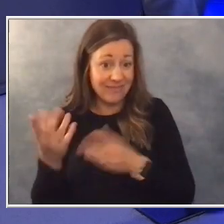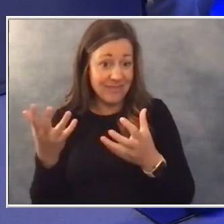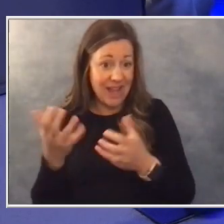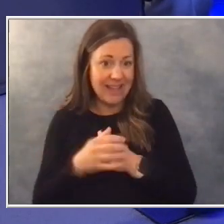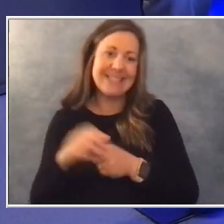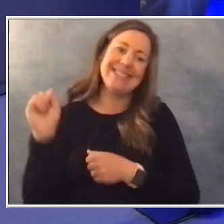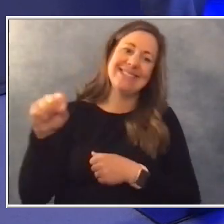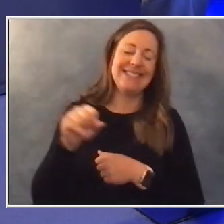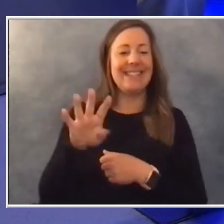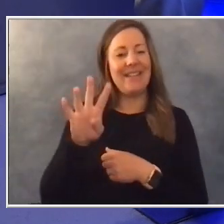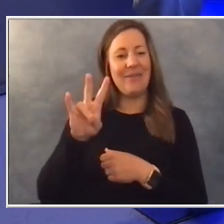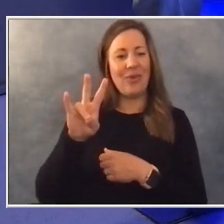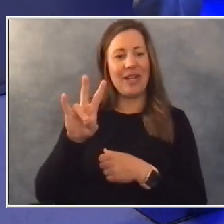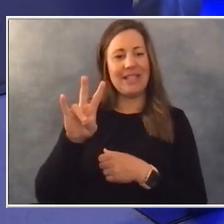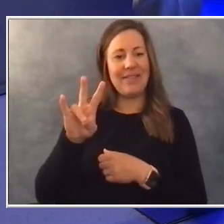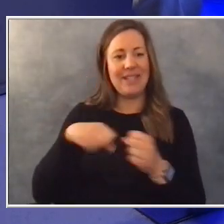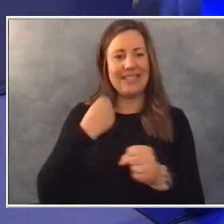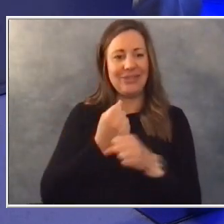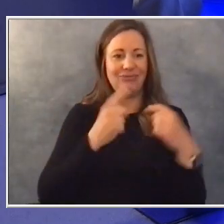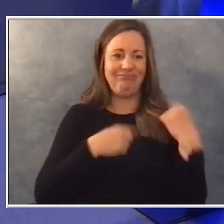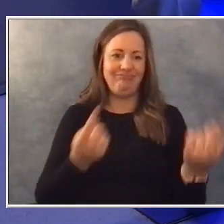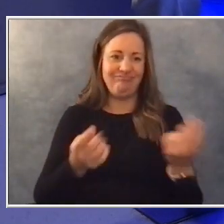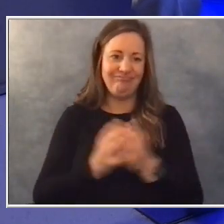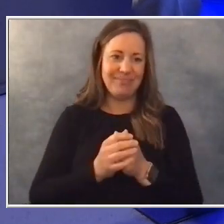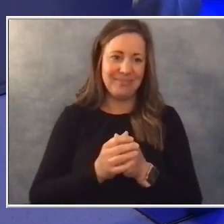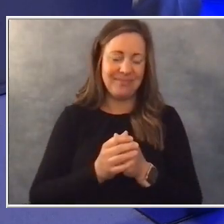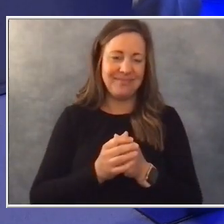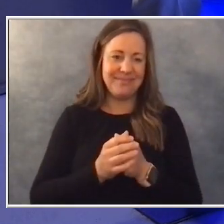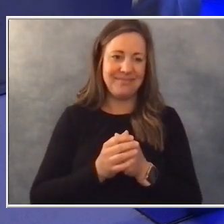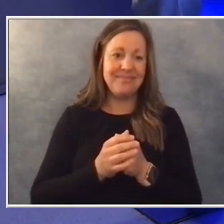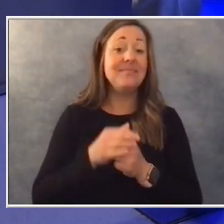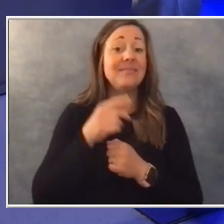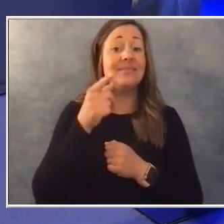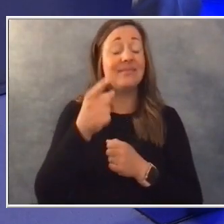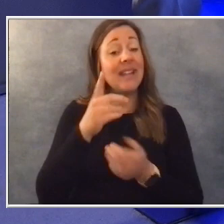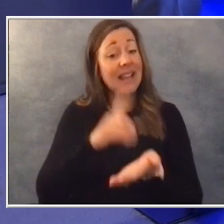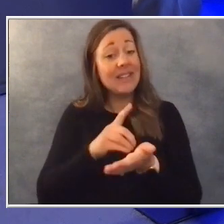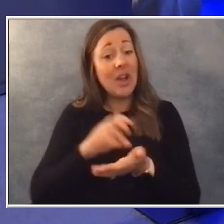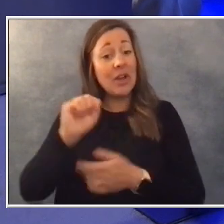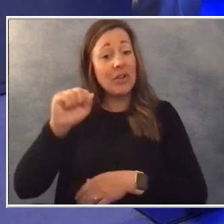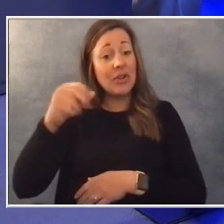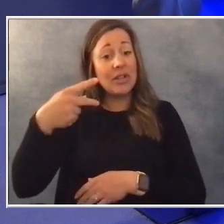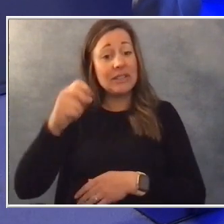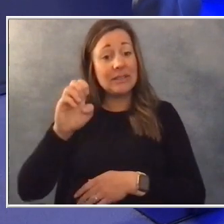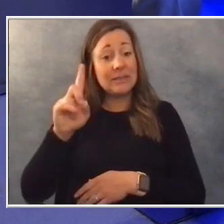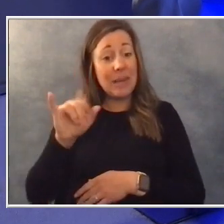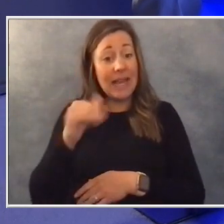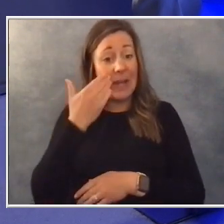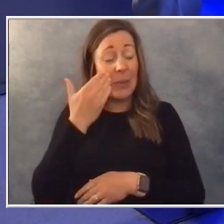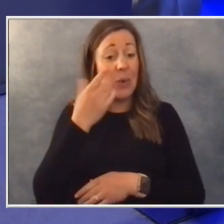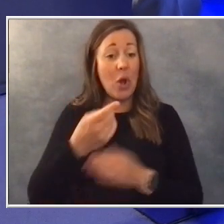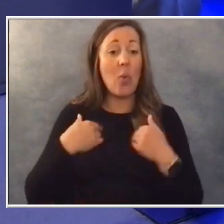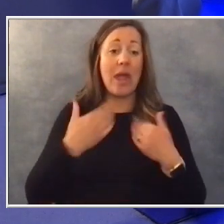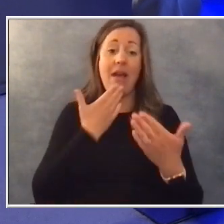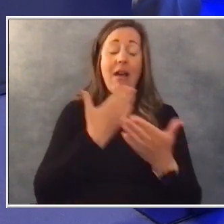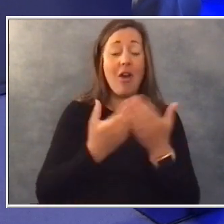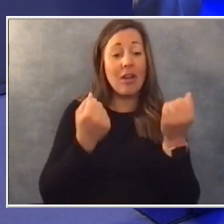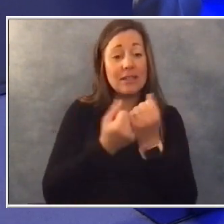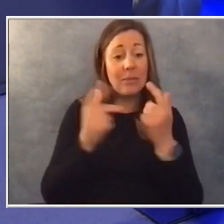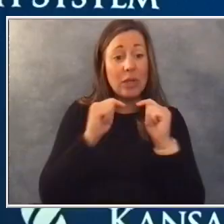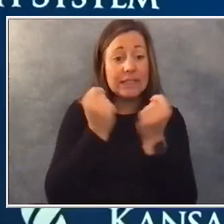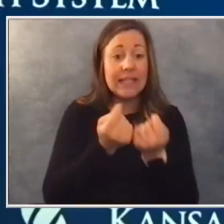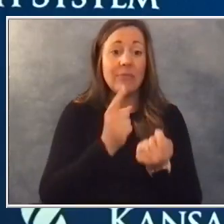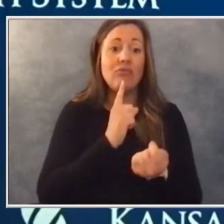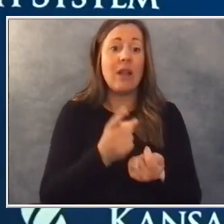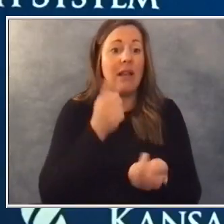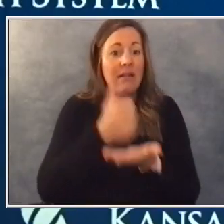think so. And Dr. Spaedy, that must make you feel good to know you sent a patient home and you know that the good support team is waiting to kind of carry the torch.